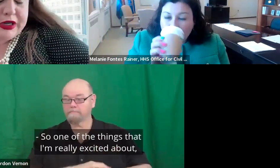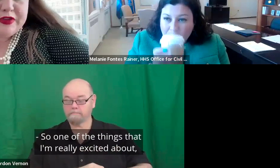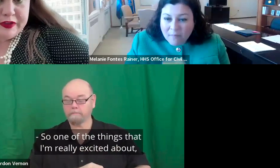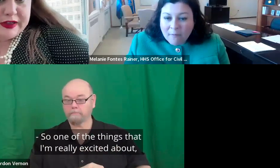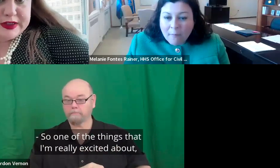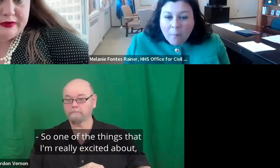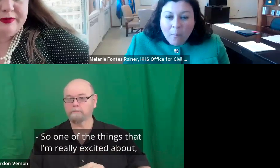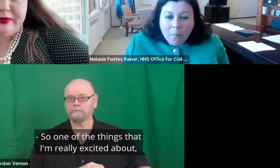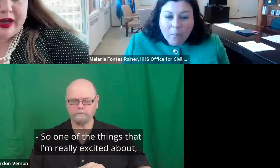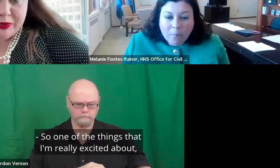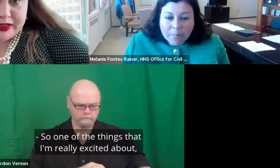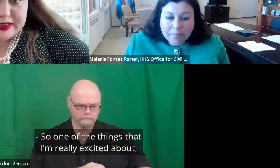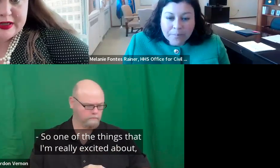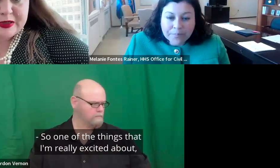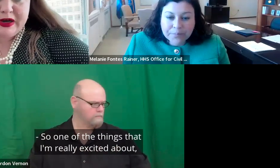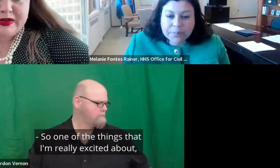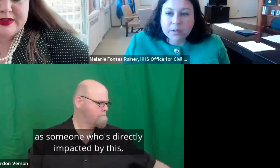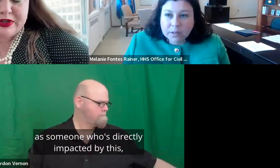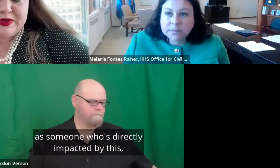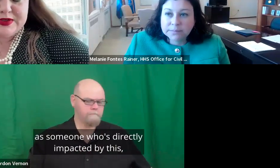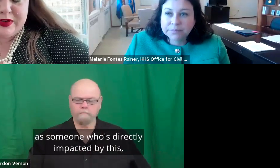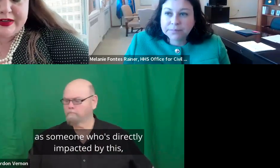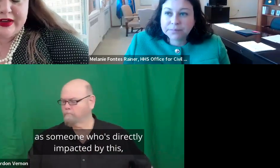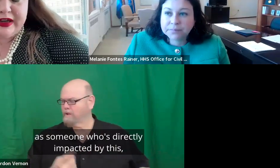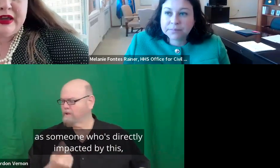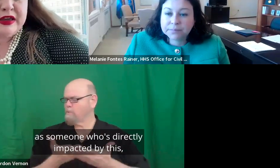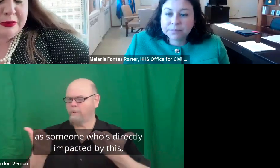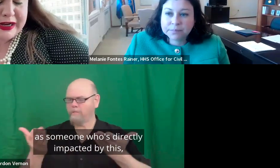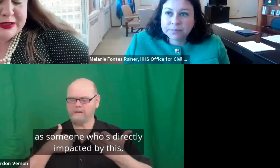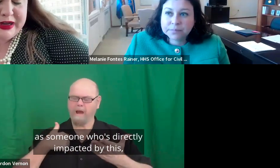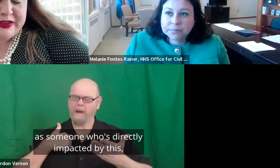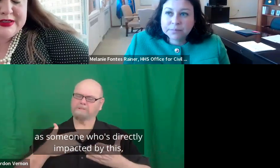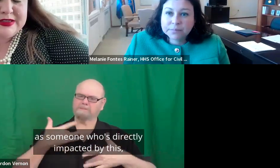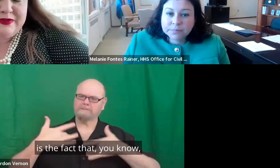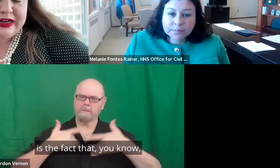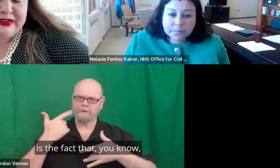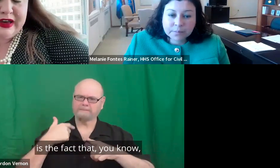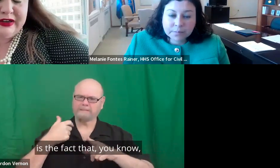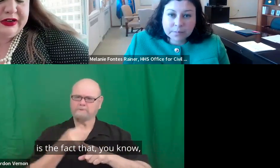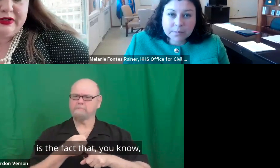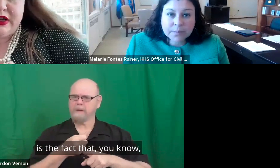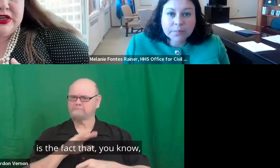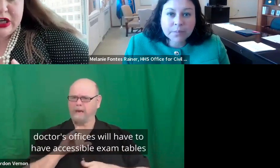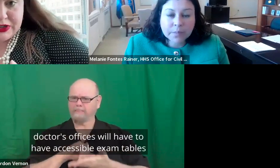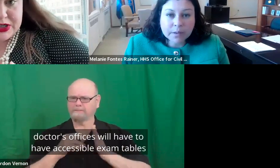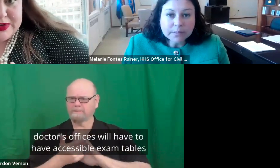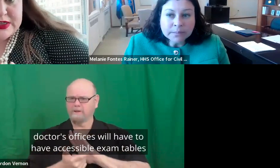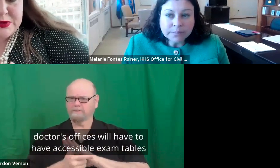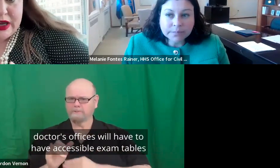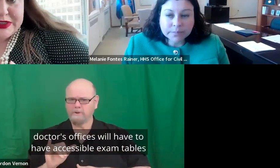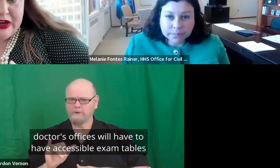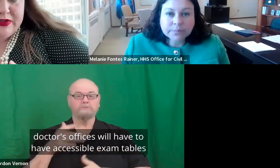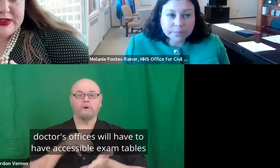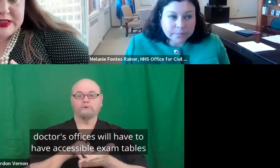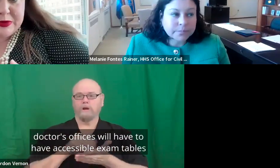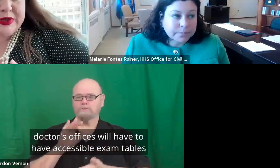So one of the things that I'm really excited about as someone who's directly impacted by this is the fact that, you know, doctors' offices